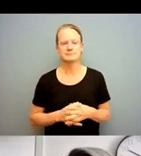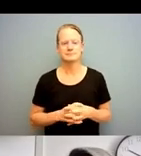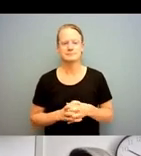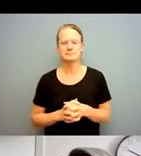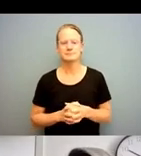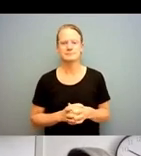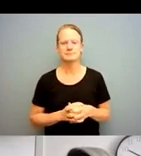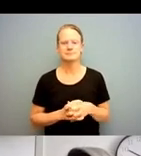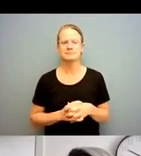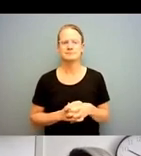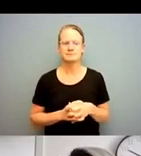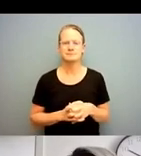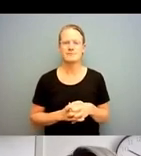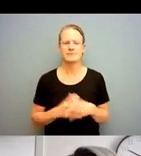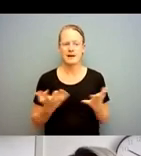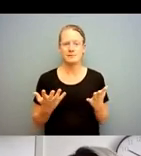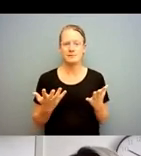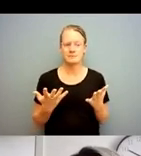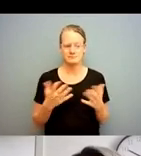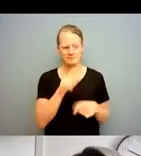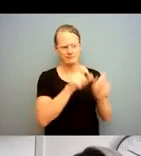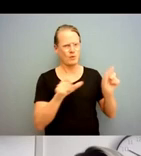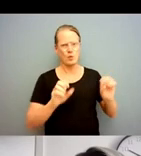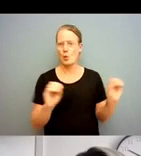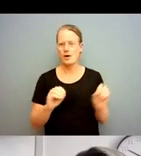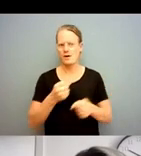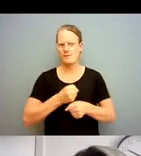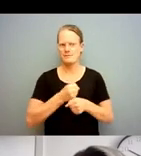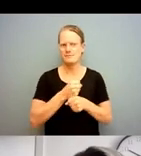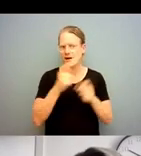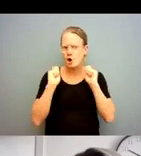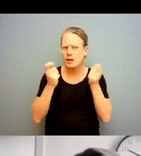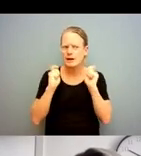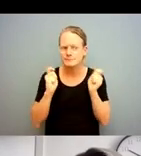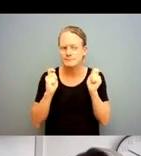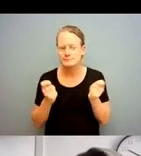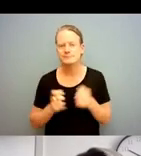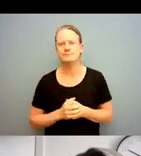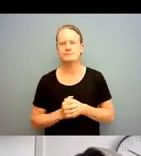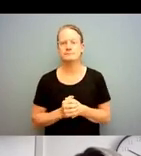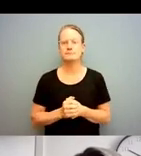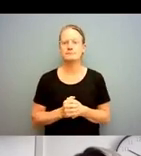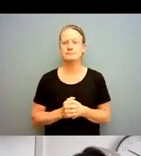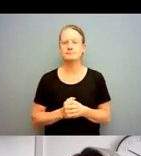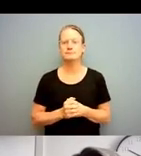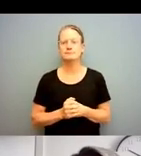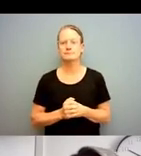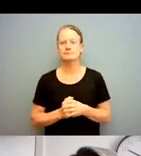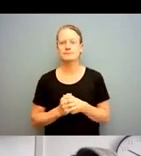Greenland only have one psychiatric department with 19 beds. And we have